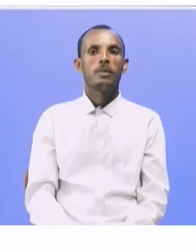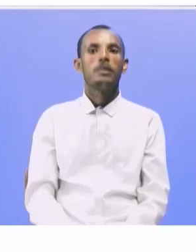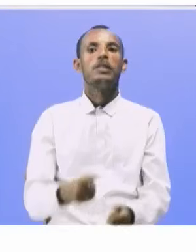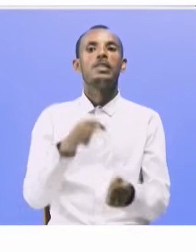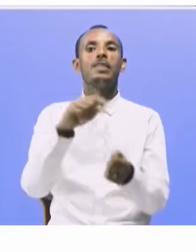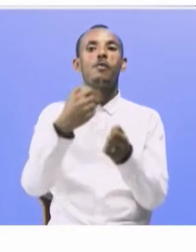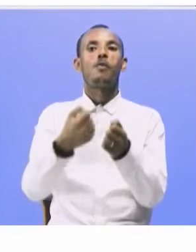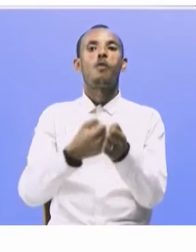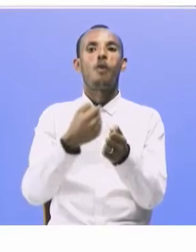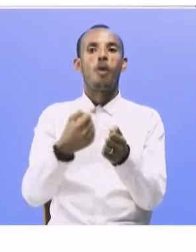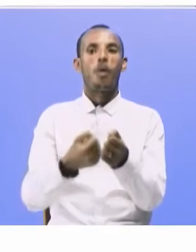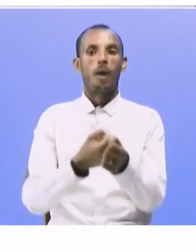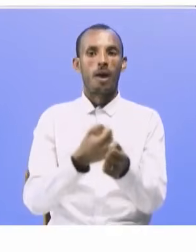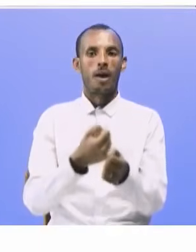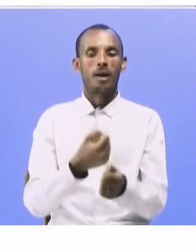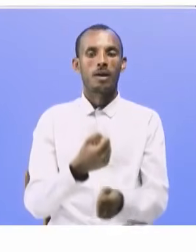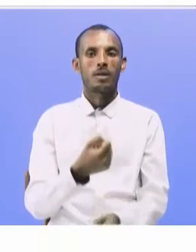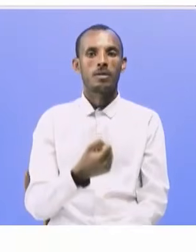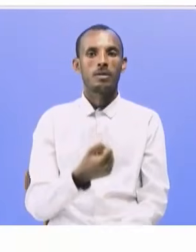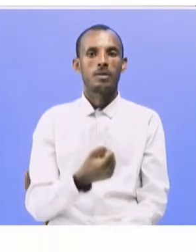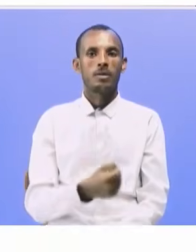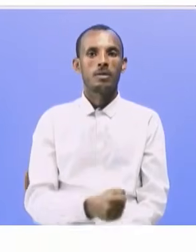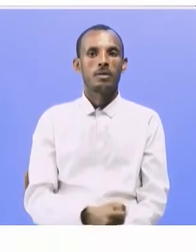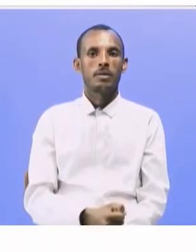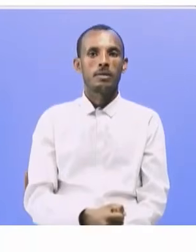the following